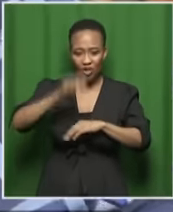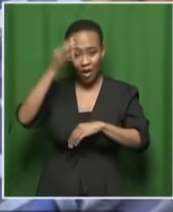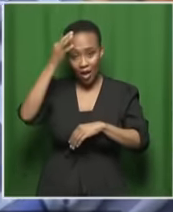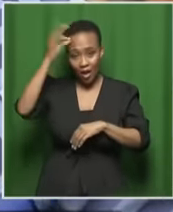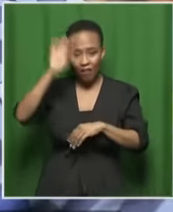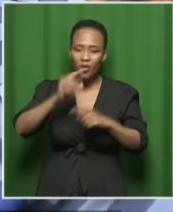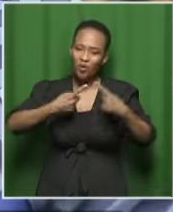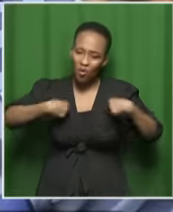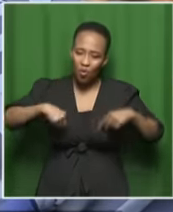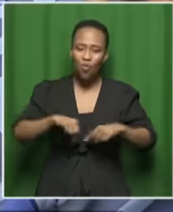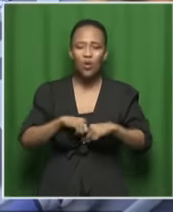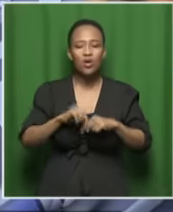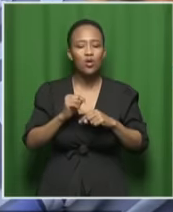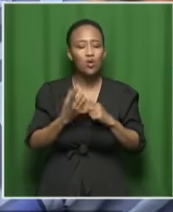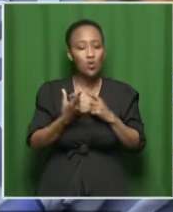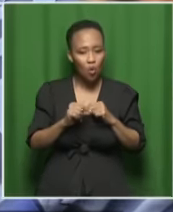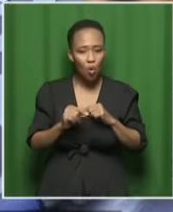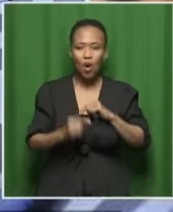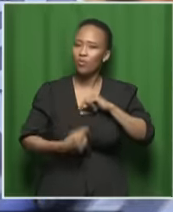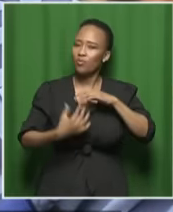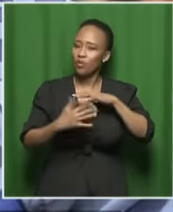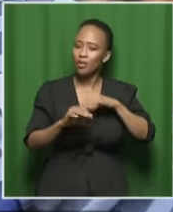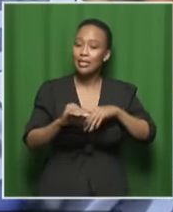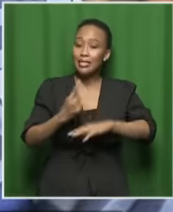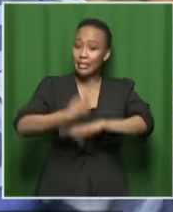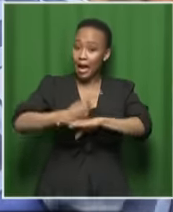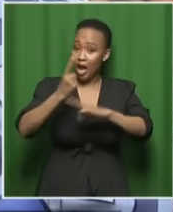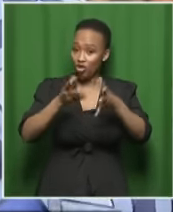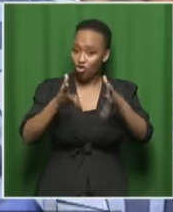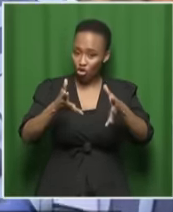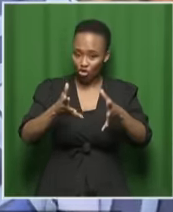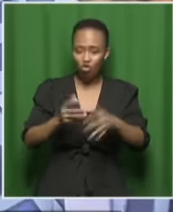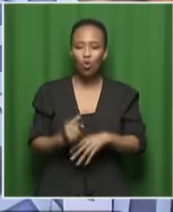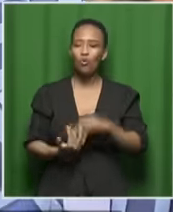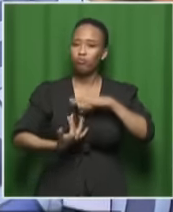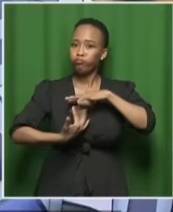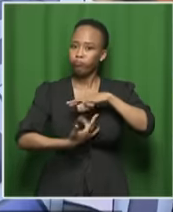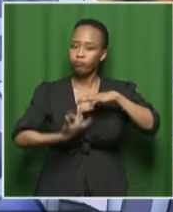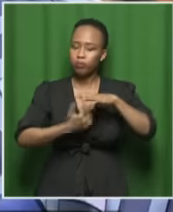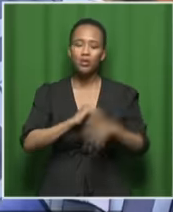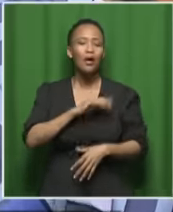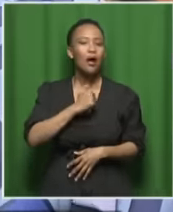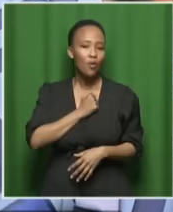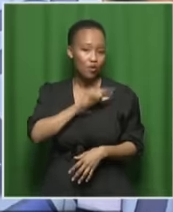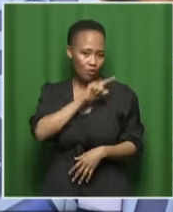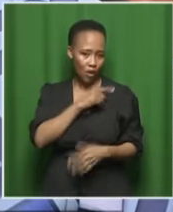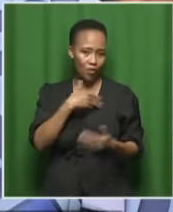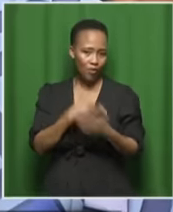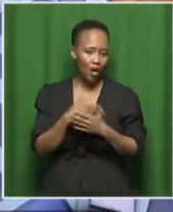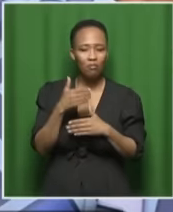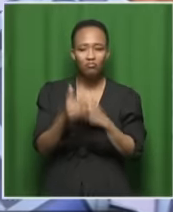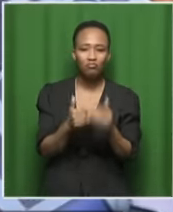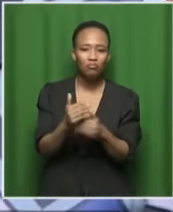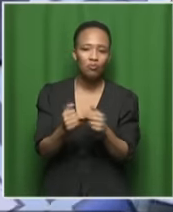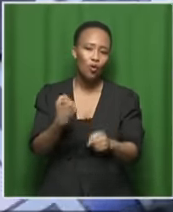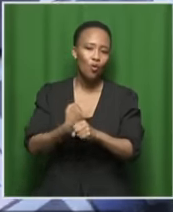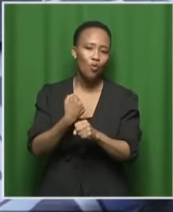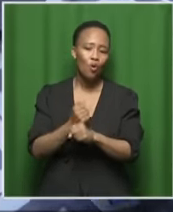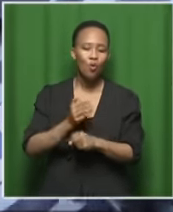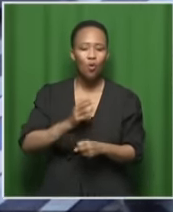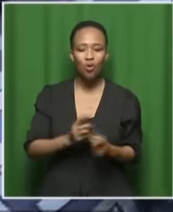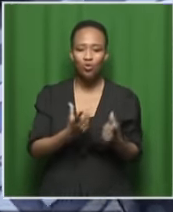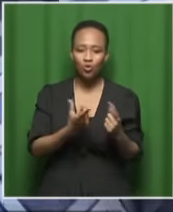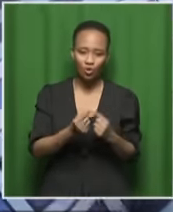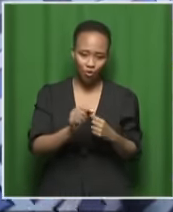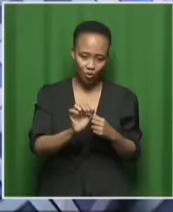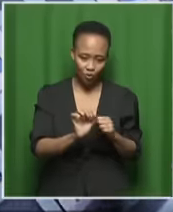be inspired by events of this particular day, so that as a provincial government we can proceed with the work that we want to do in this area. But is it not an